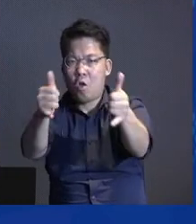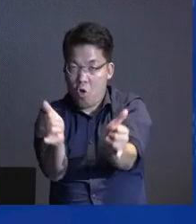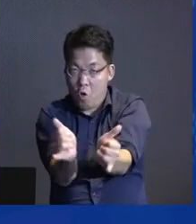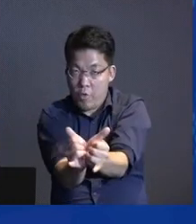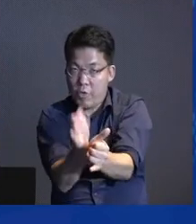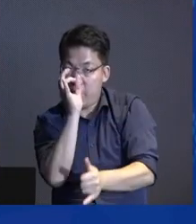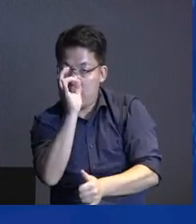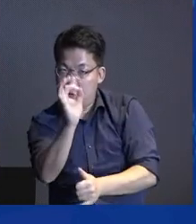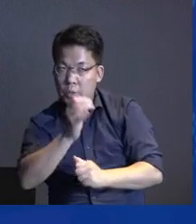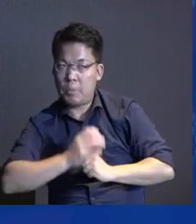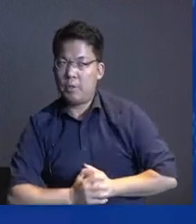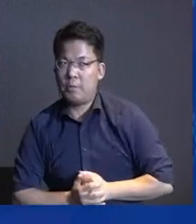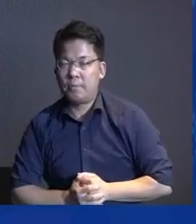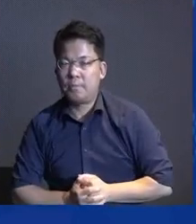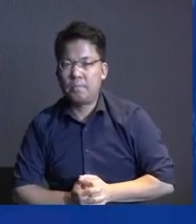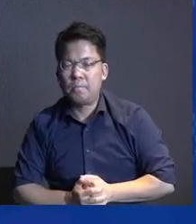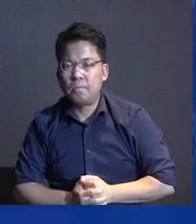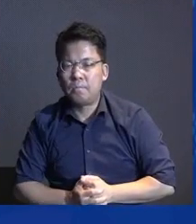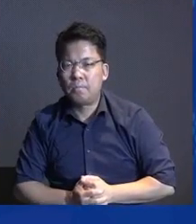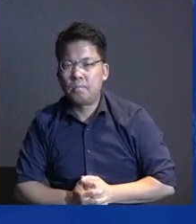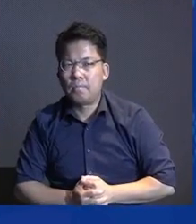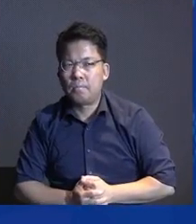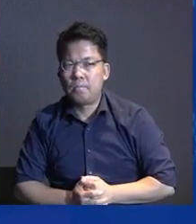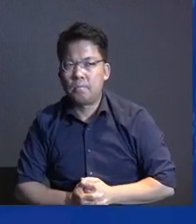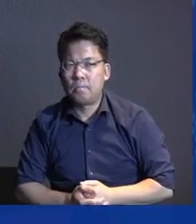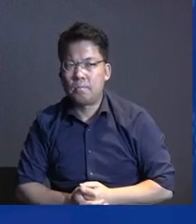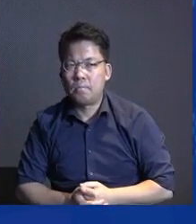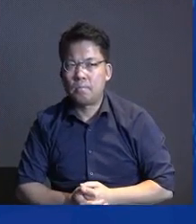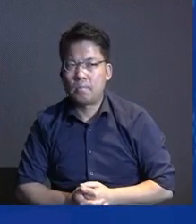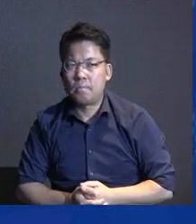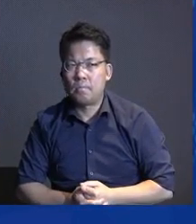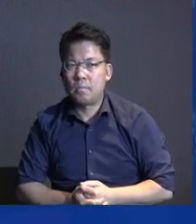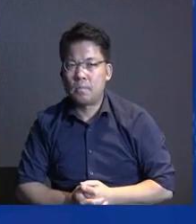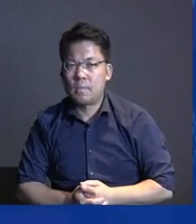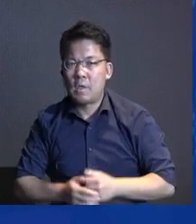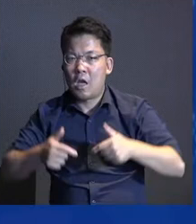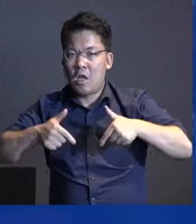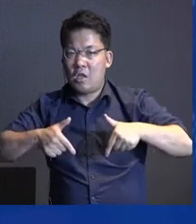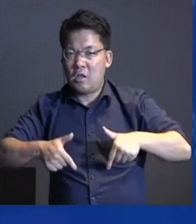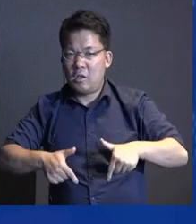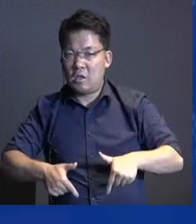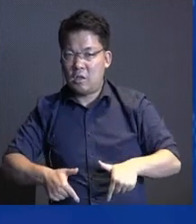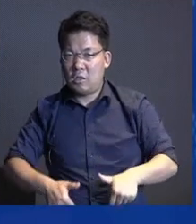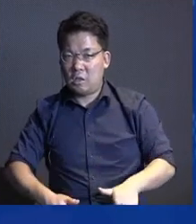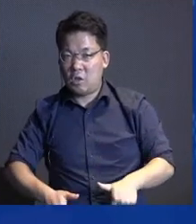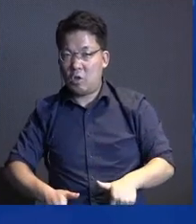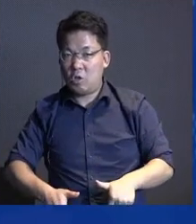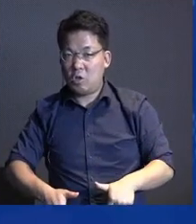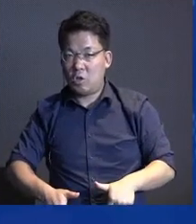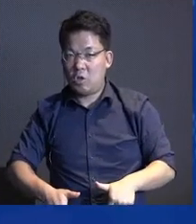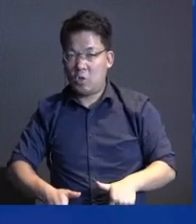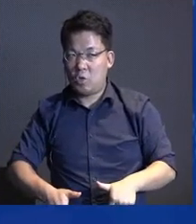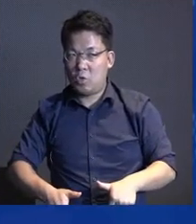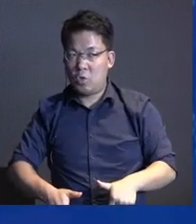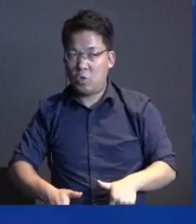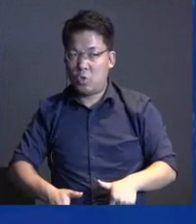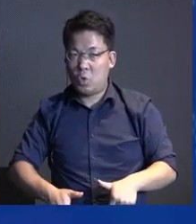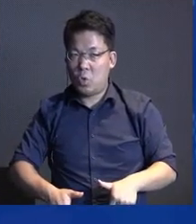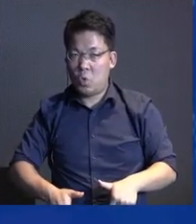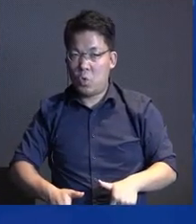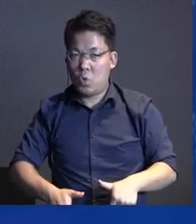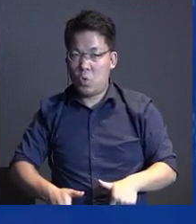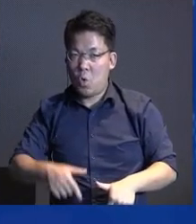field is in the West Ward Resident Association number 4 in Yokohama City, and their population is